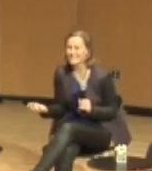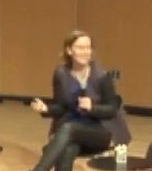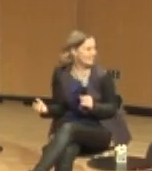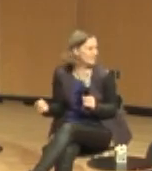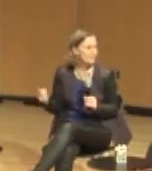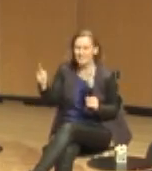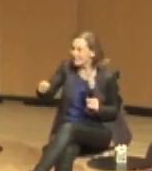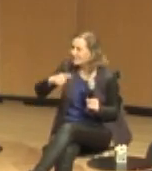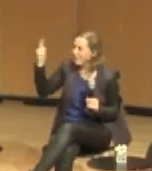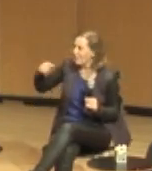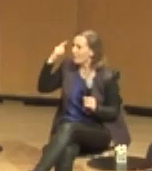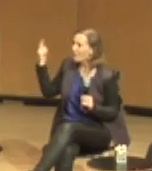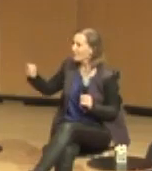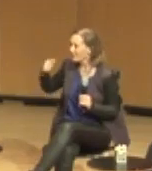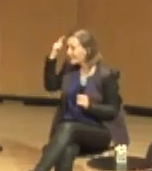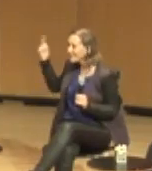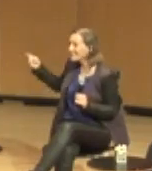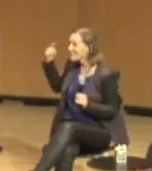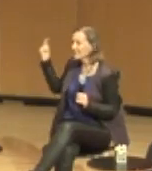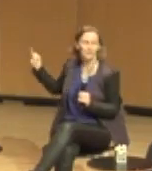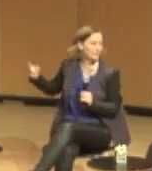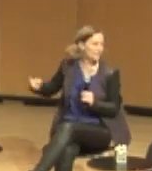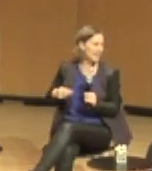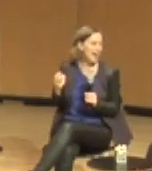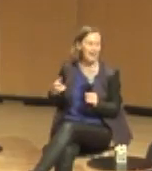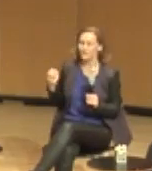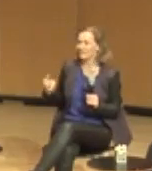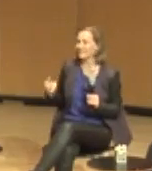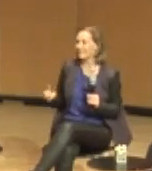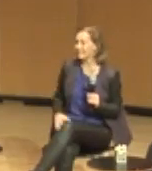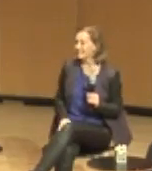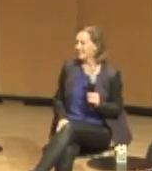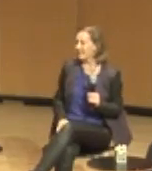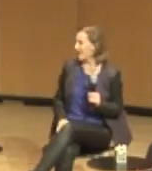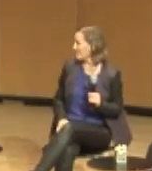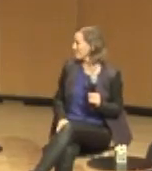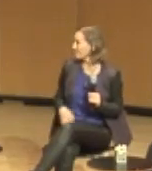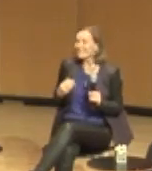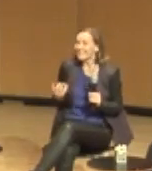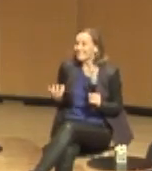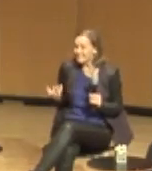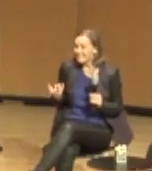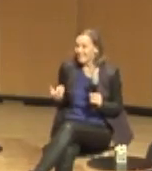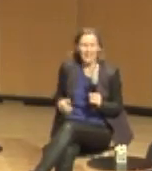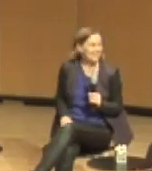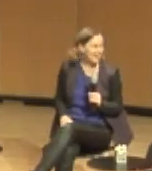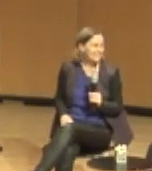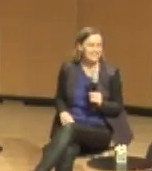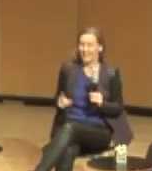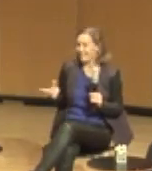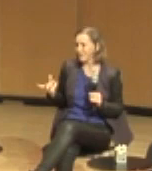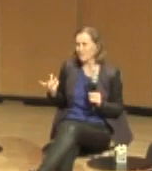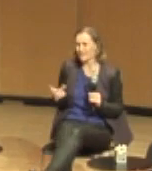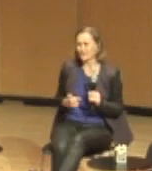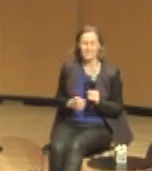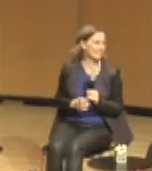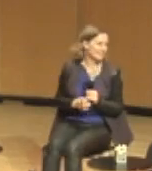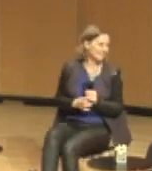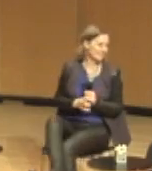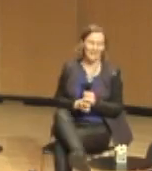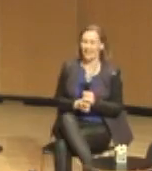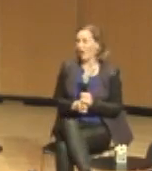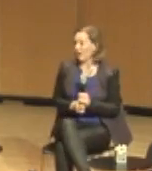context you need the whole thing in order to actually um feel it and that's that's so